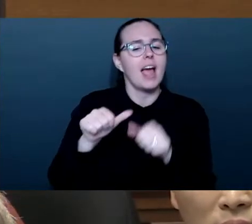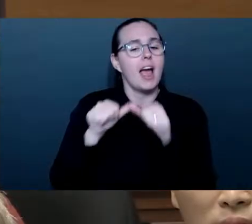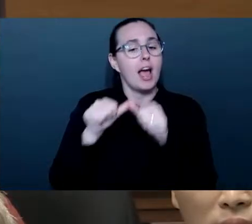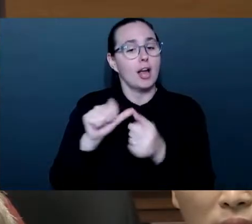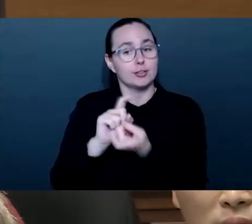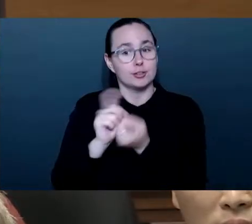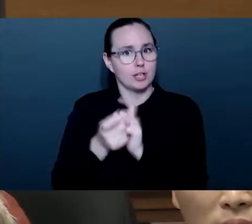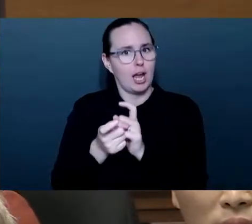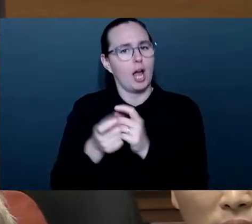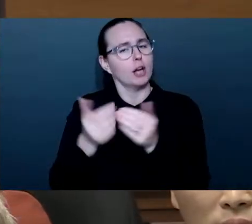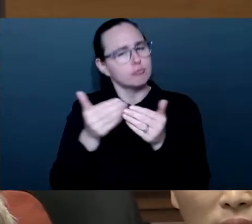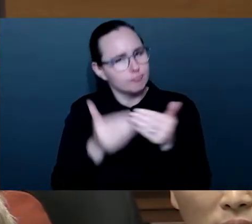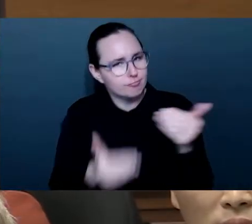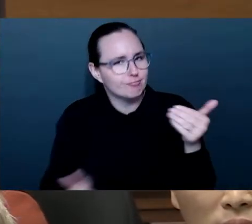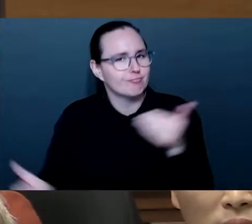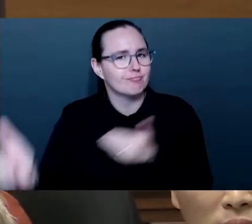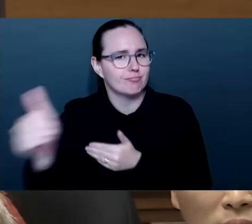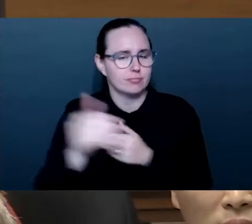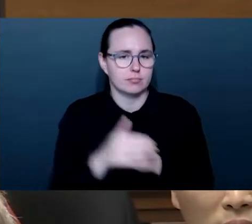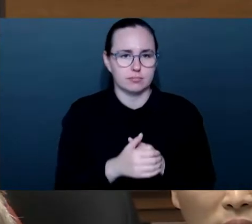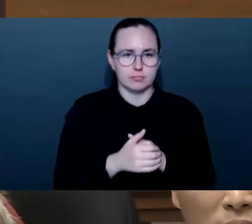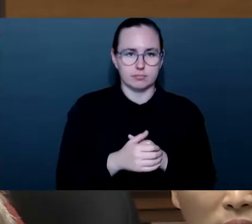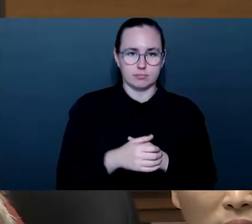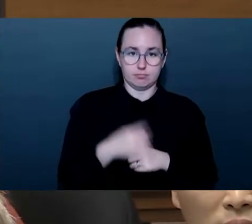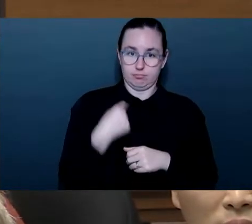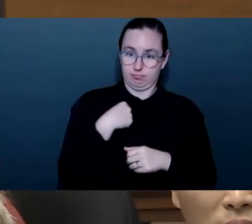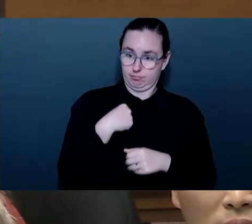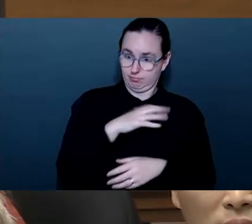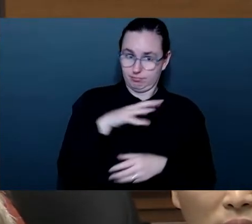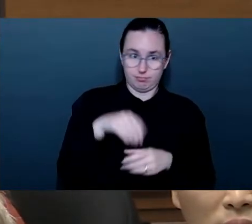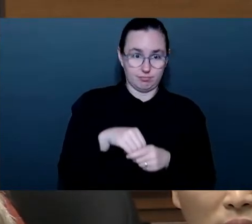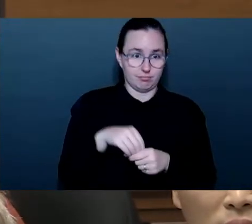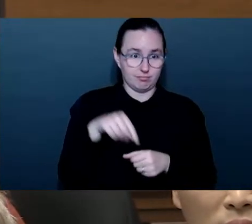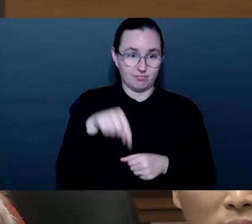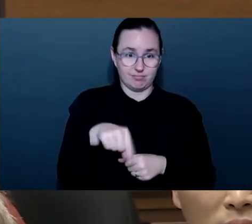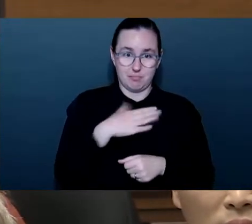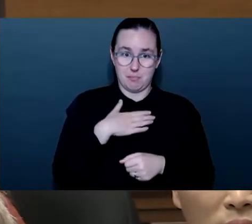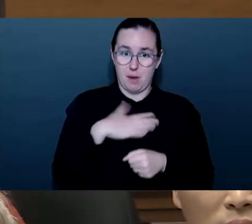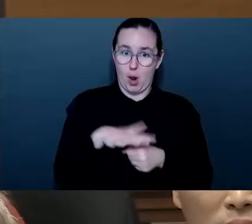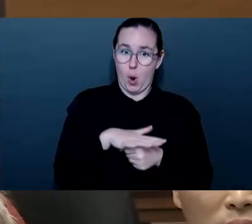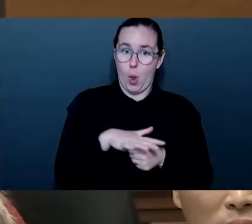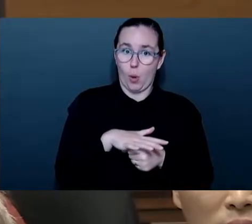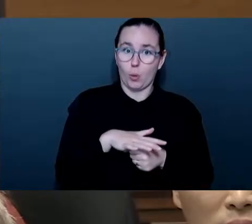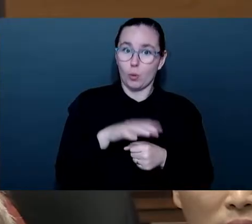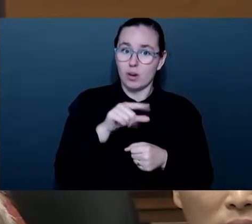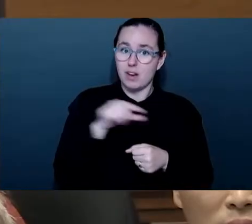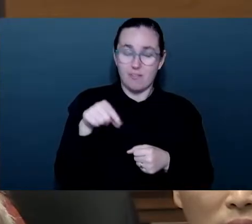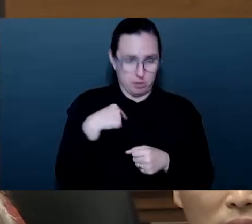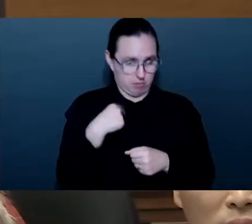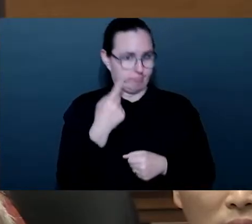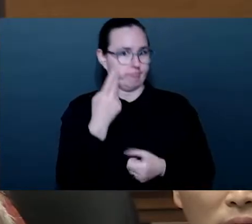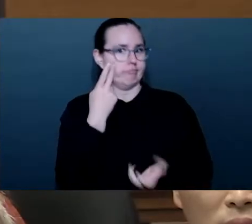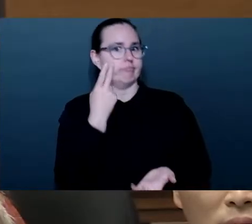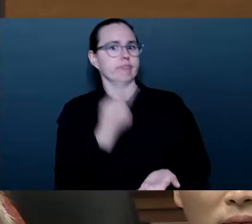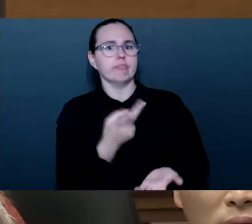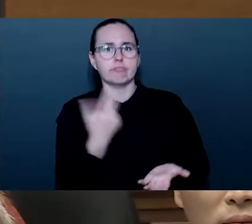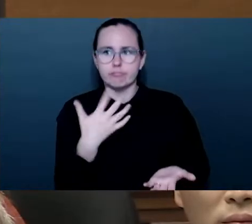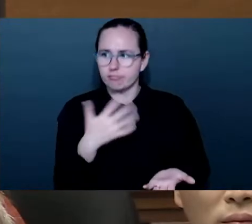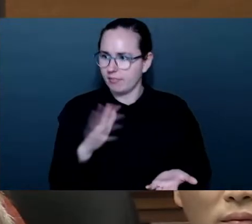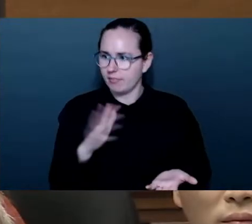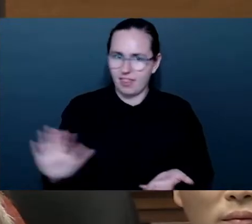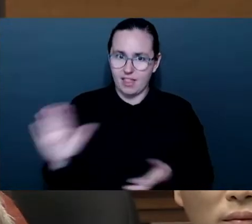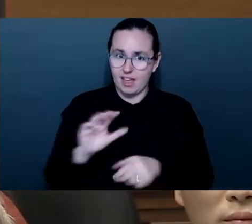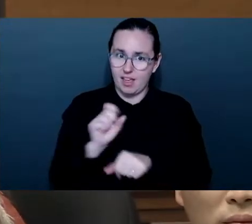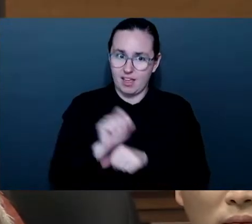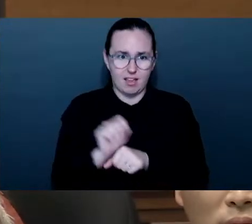work. The caring staff, dedicated volunteers go above and beyond, meeting people where they are and walking alongside